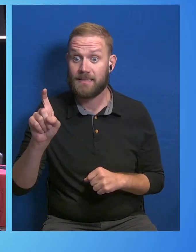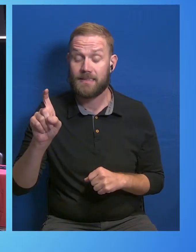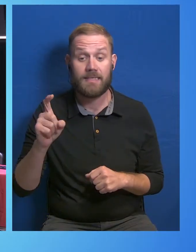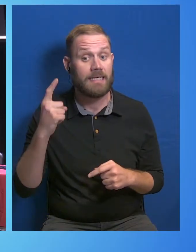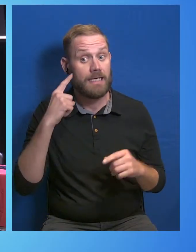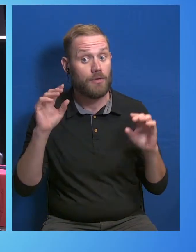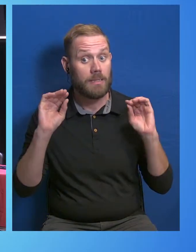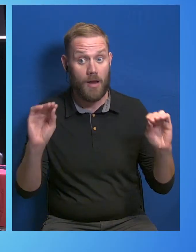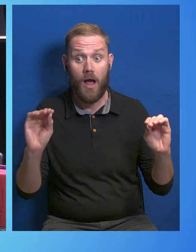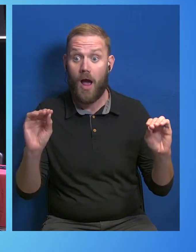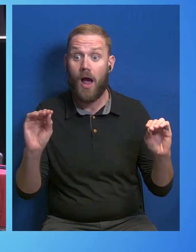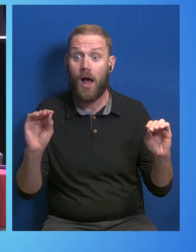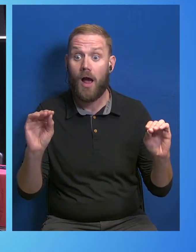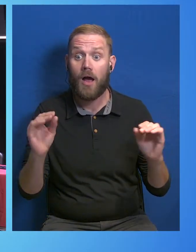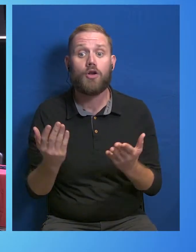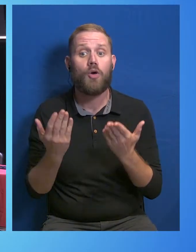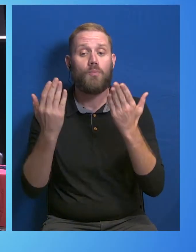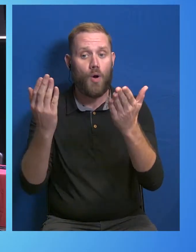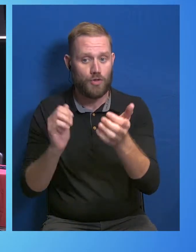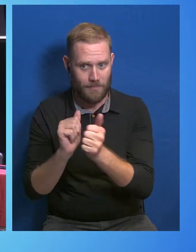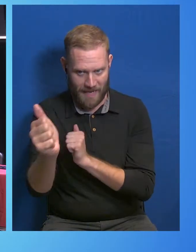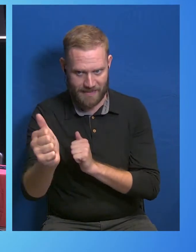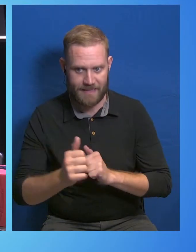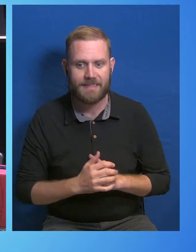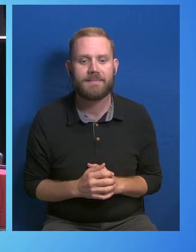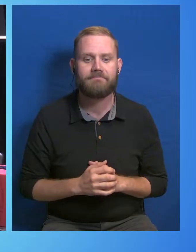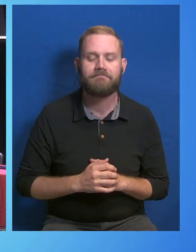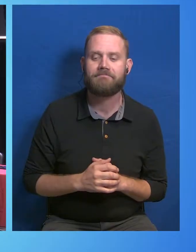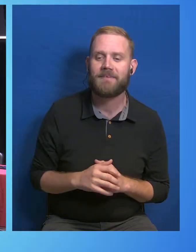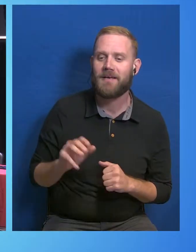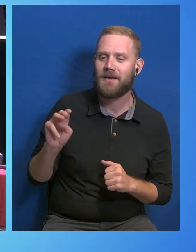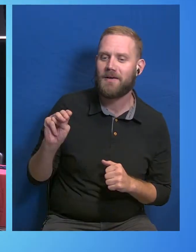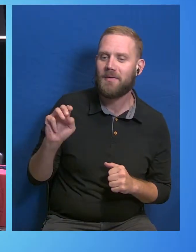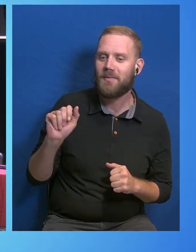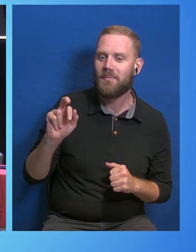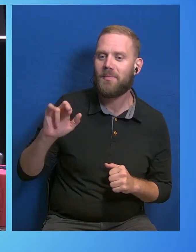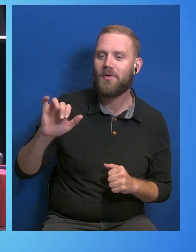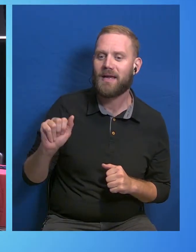Hearing none, motion passes. Thank you.